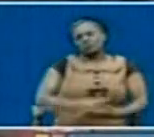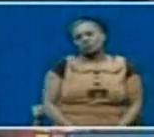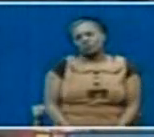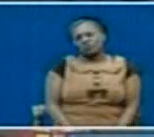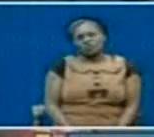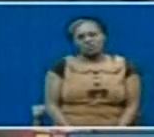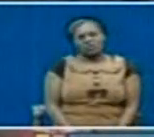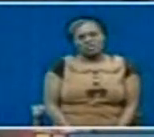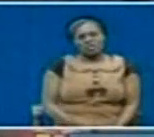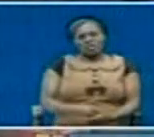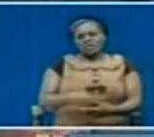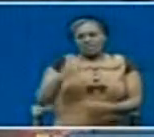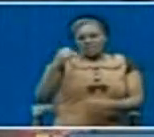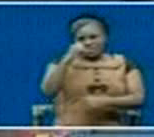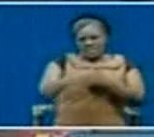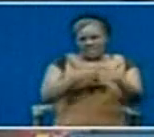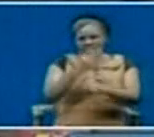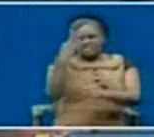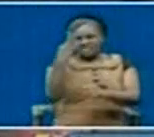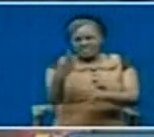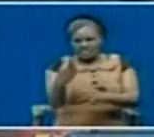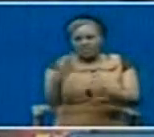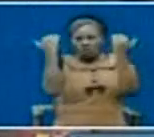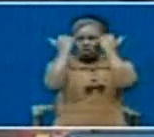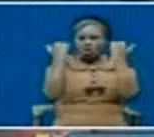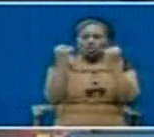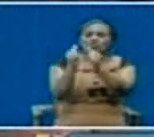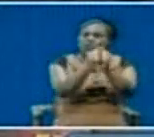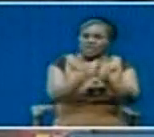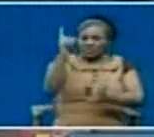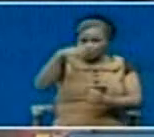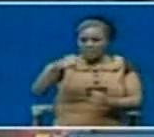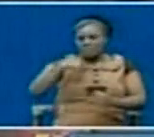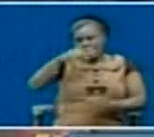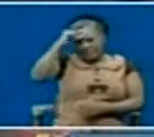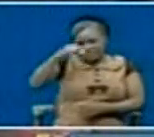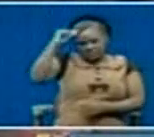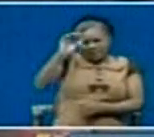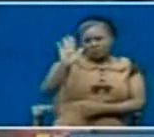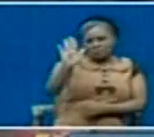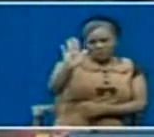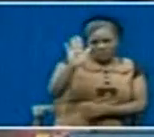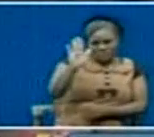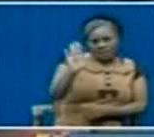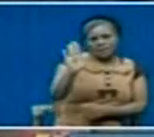We done 3 years in court together. True. Right? I respect your